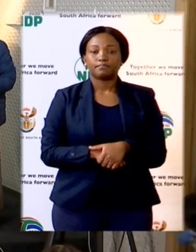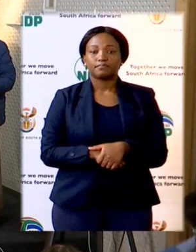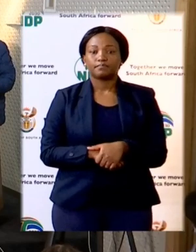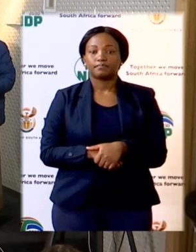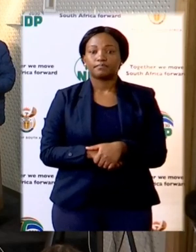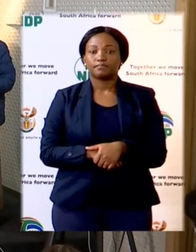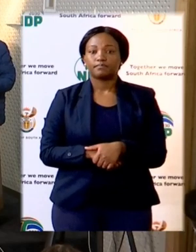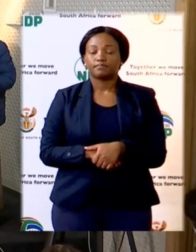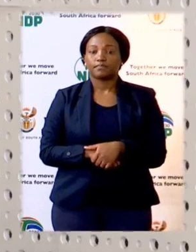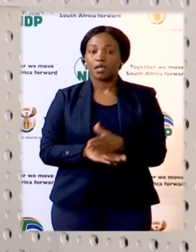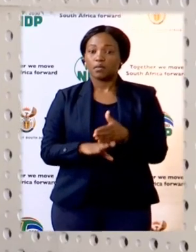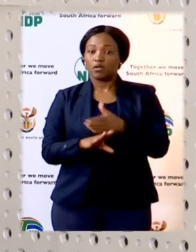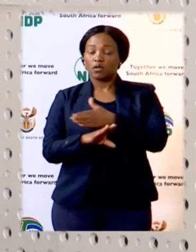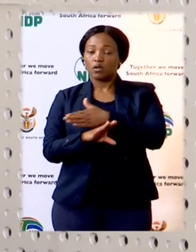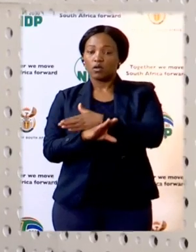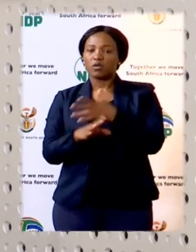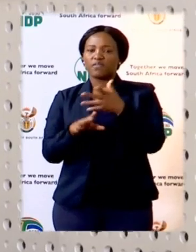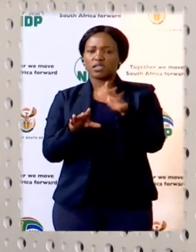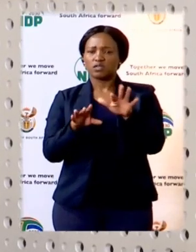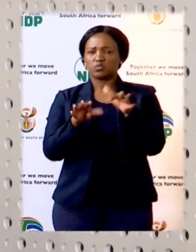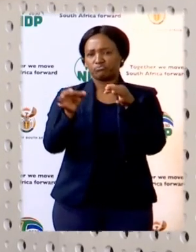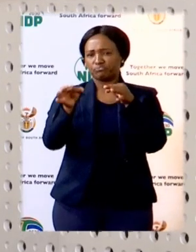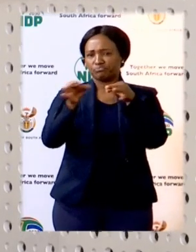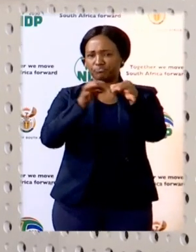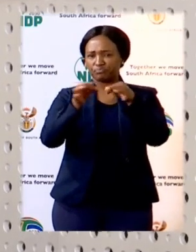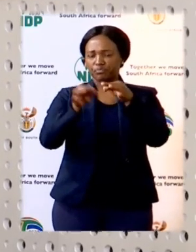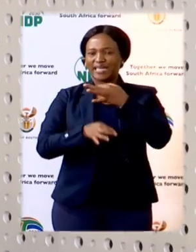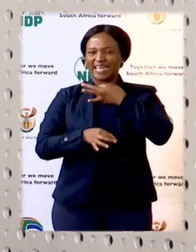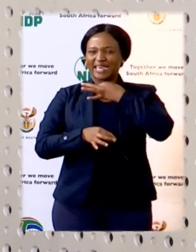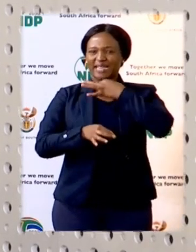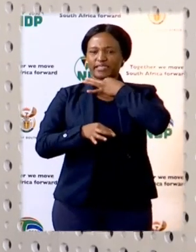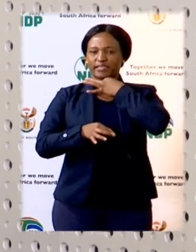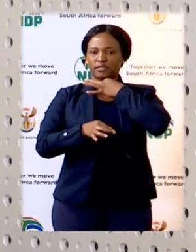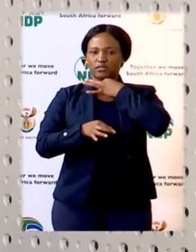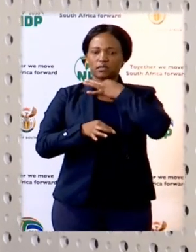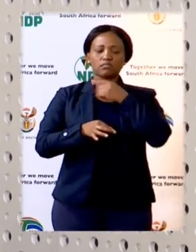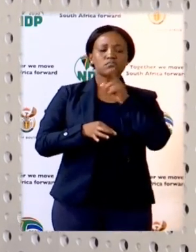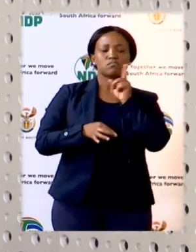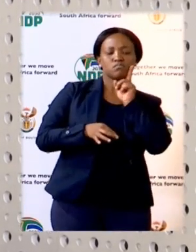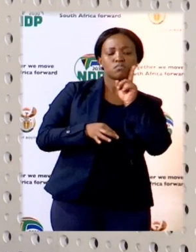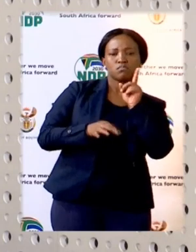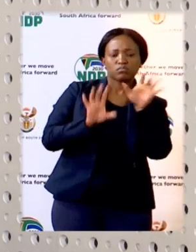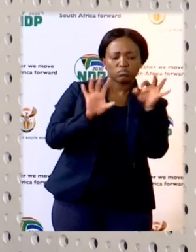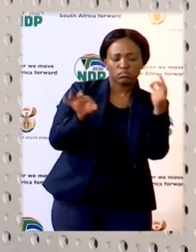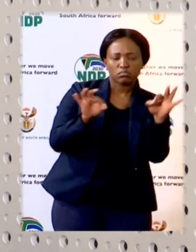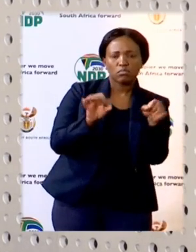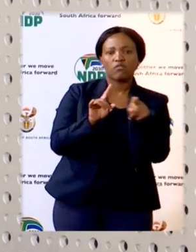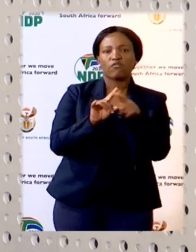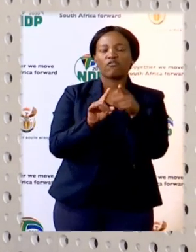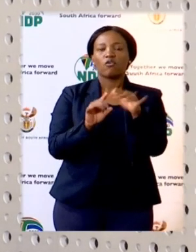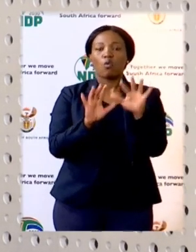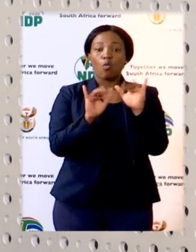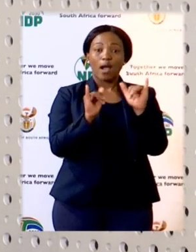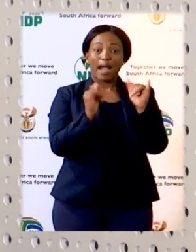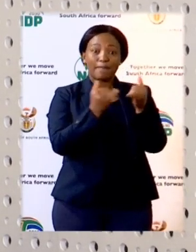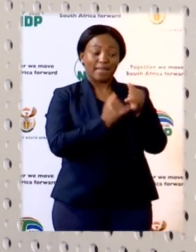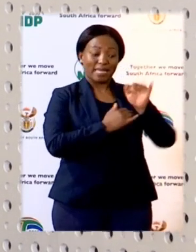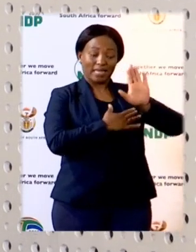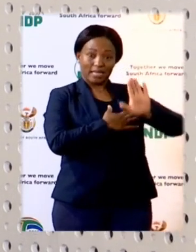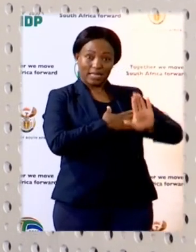When we're talking about the risk assessment, which must be undertaken by companies to